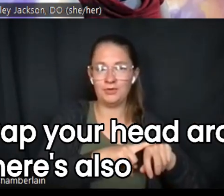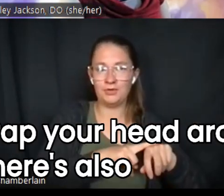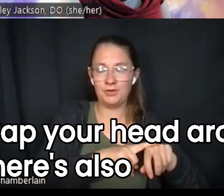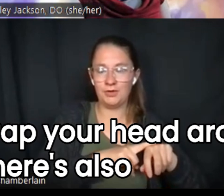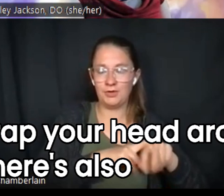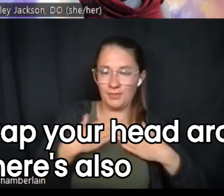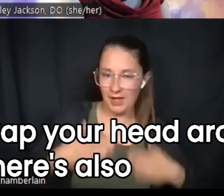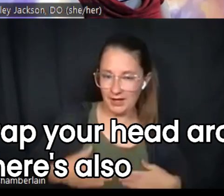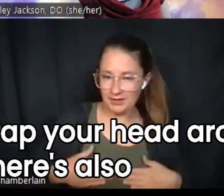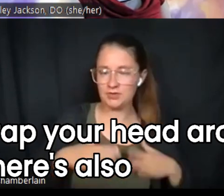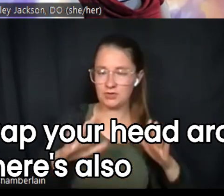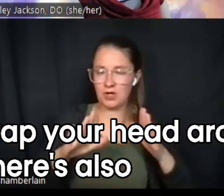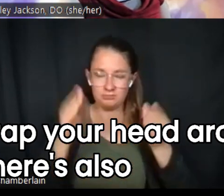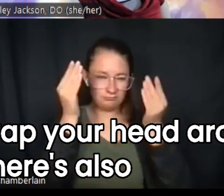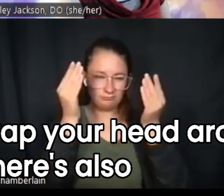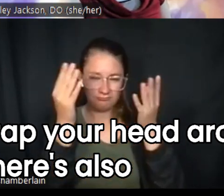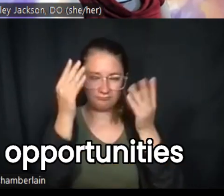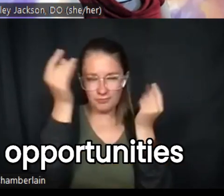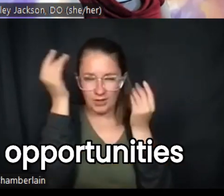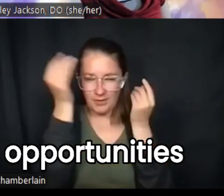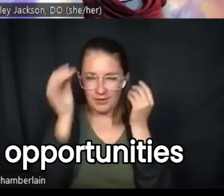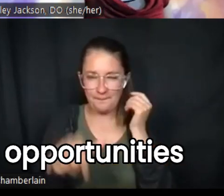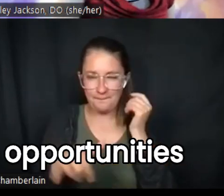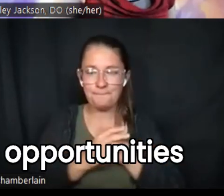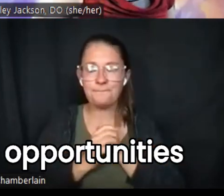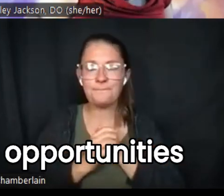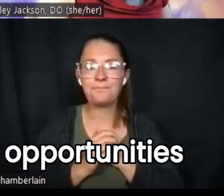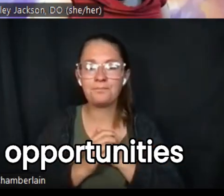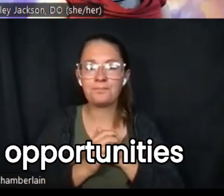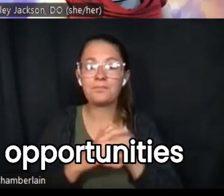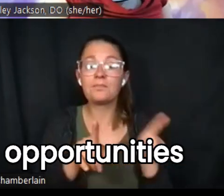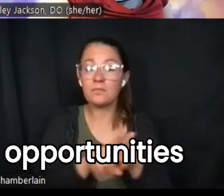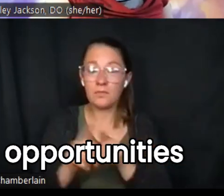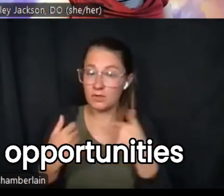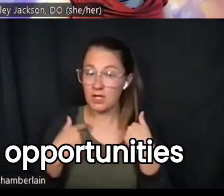thought experiment to wrap your head around. But there's also opportunities